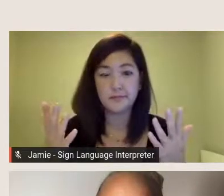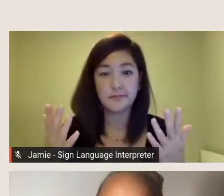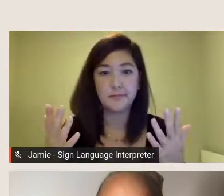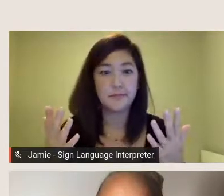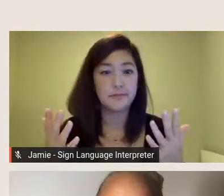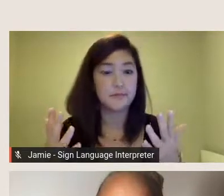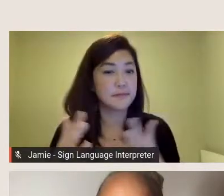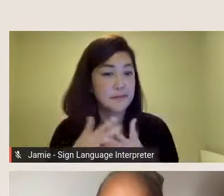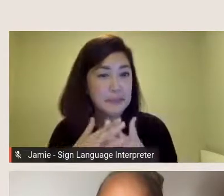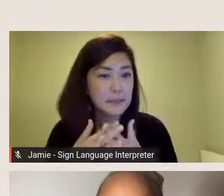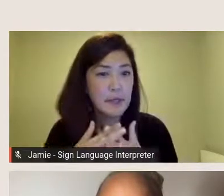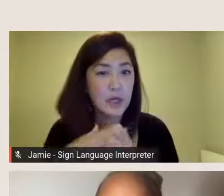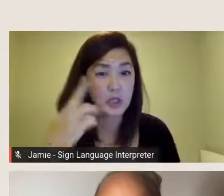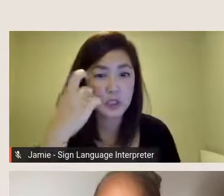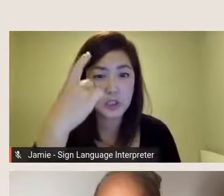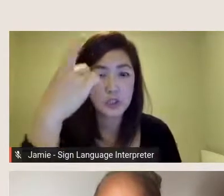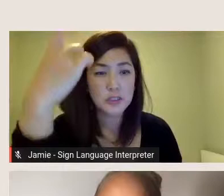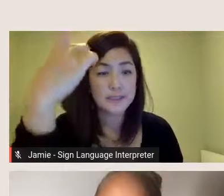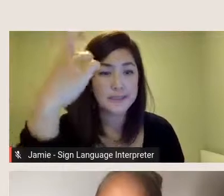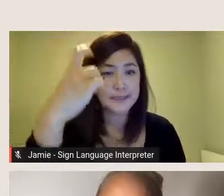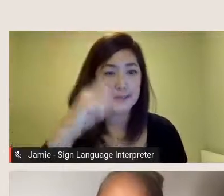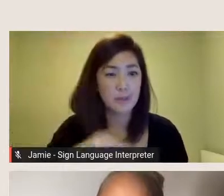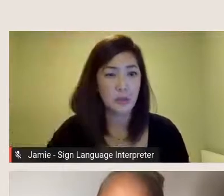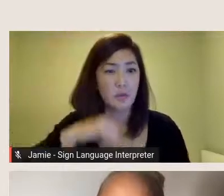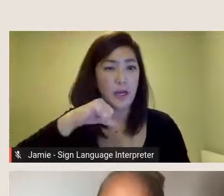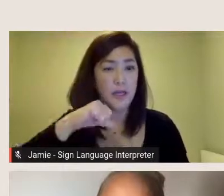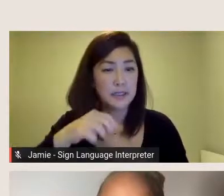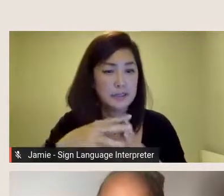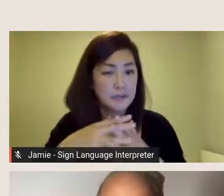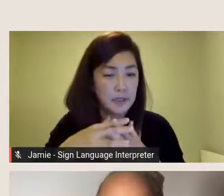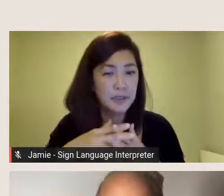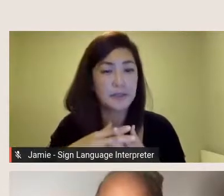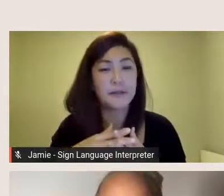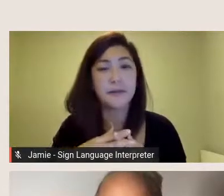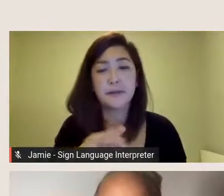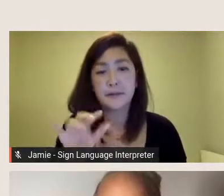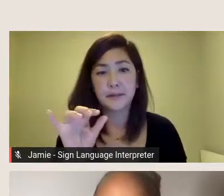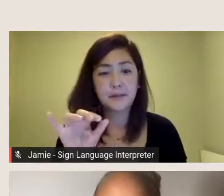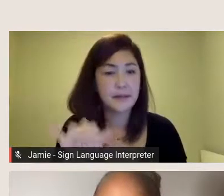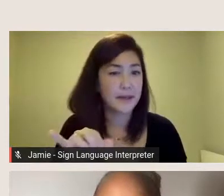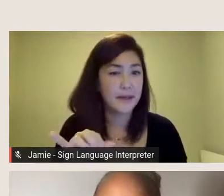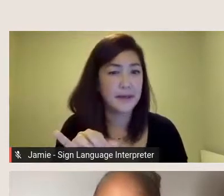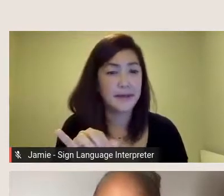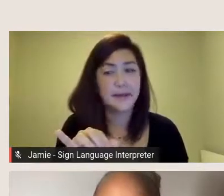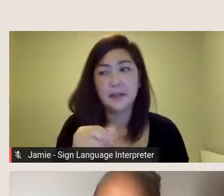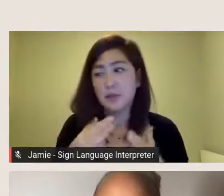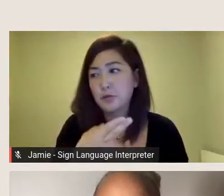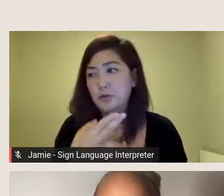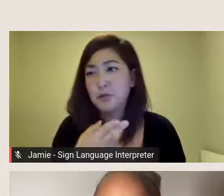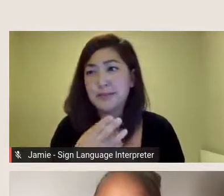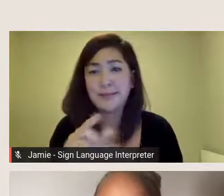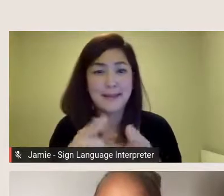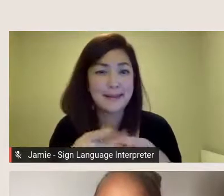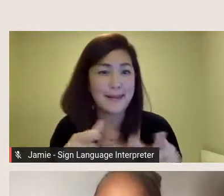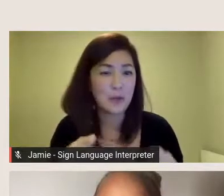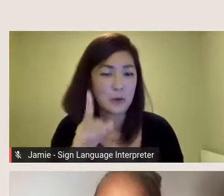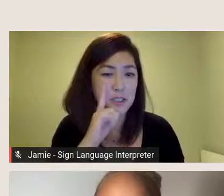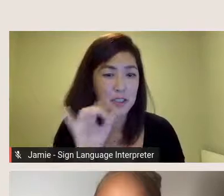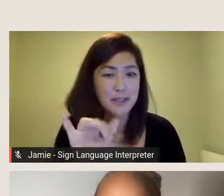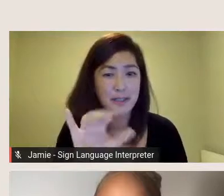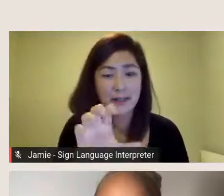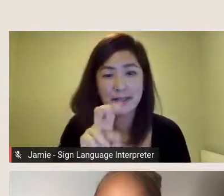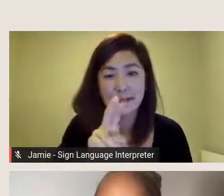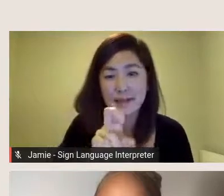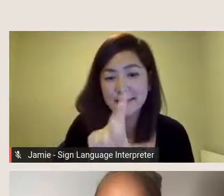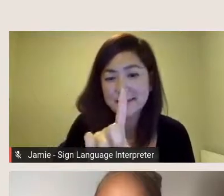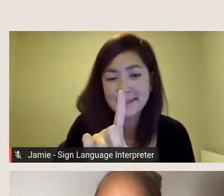American dream, like patriotism stuff, and kind of like appropriating civil rights language, and then using all the same language